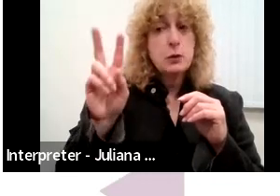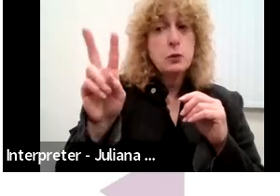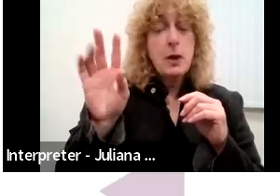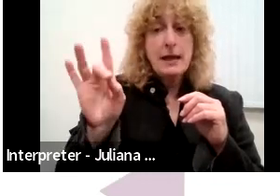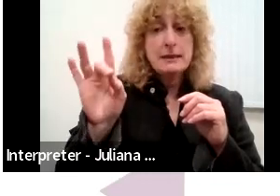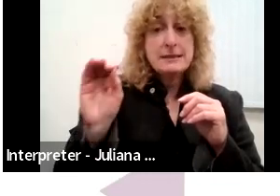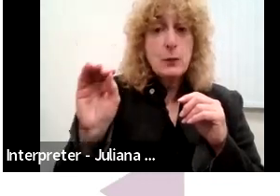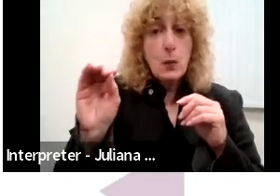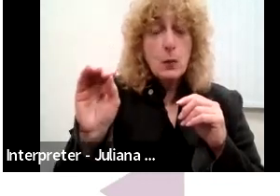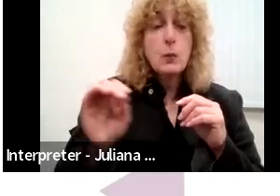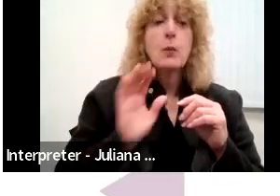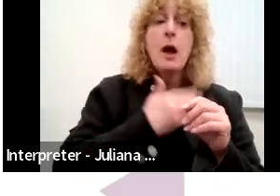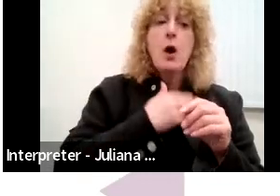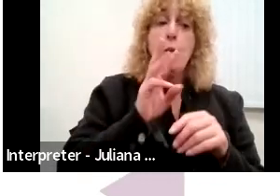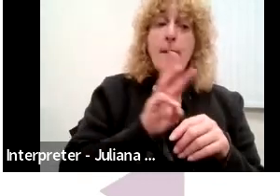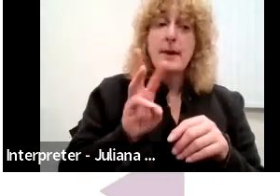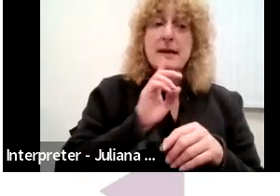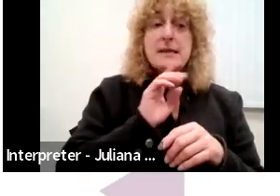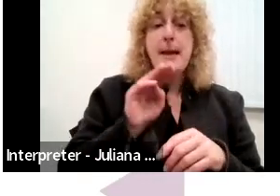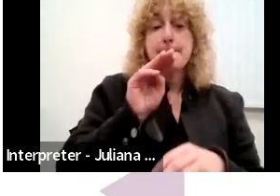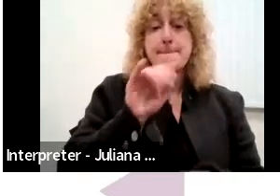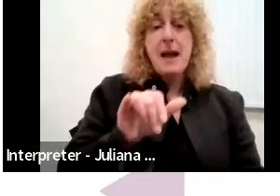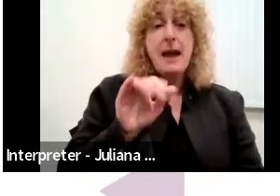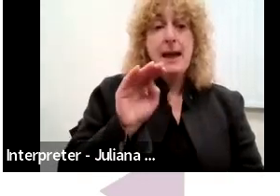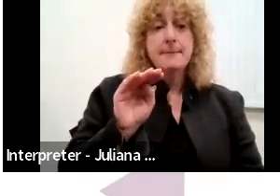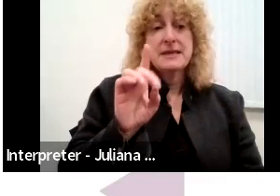1-800-578-0280. And our website is